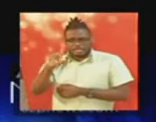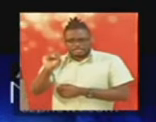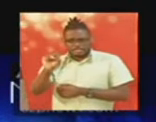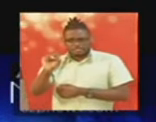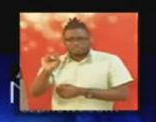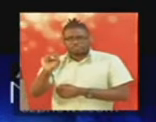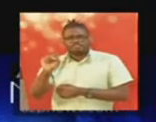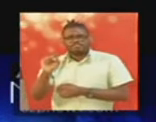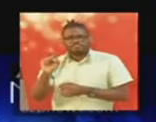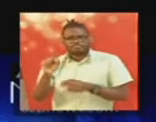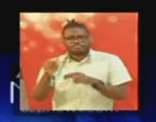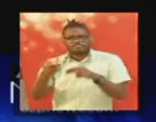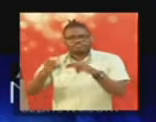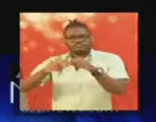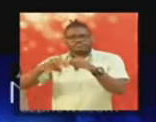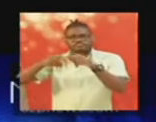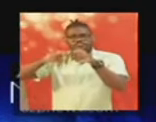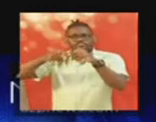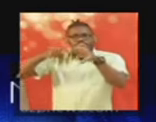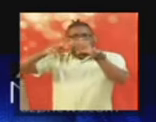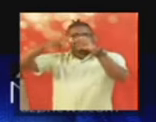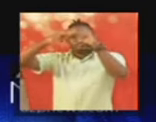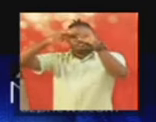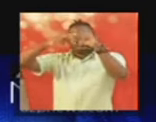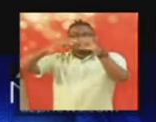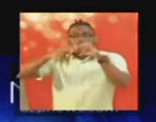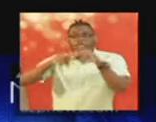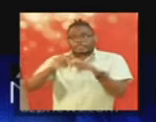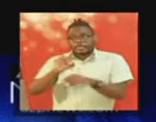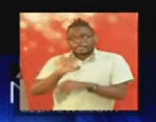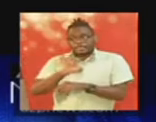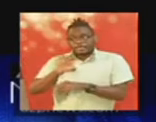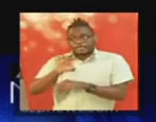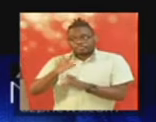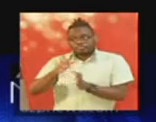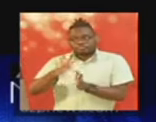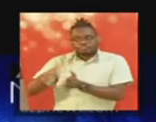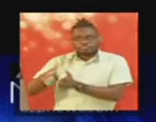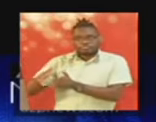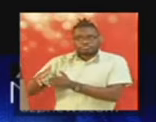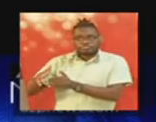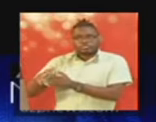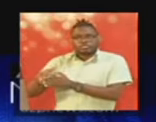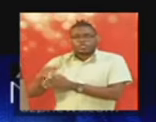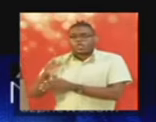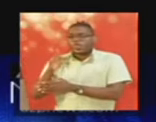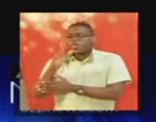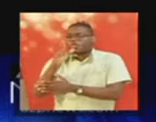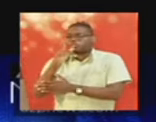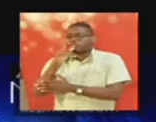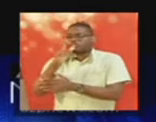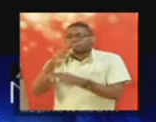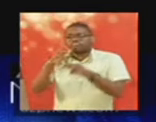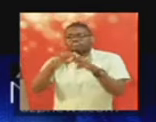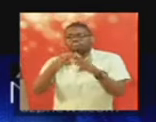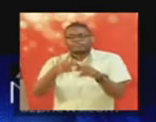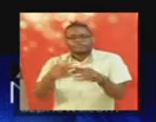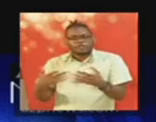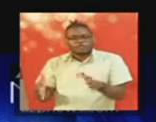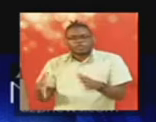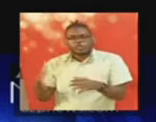of the country. Has the contact tracing been done for that? And can you tell us why you think we have now having